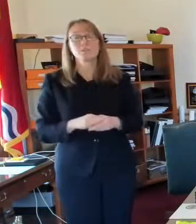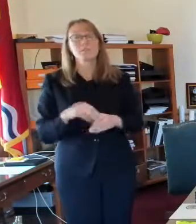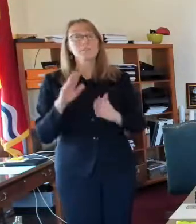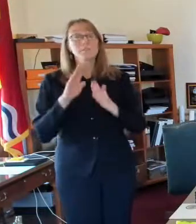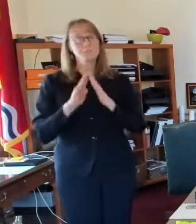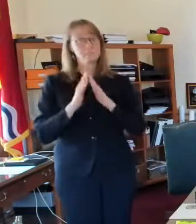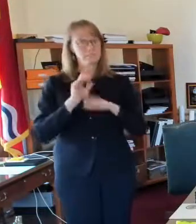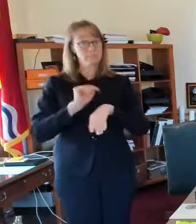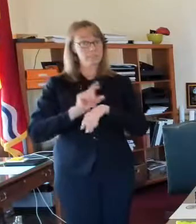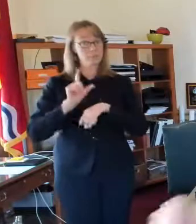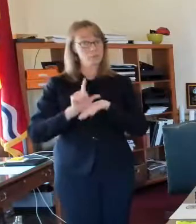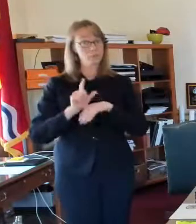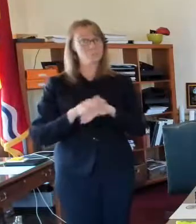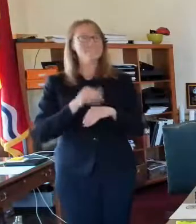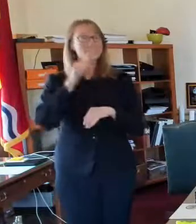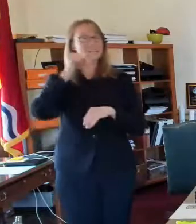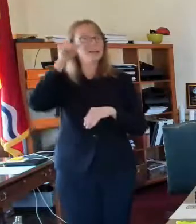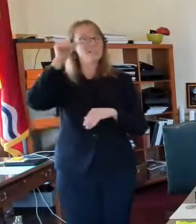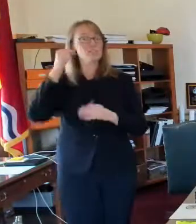yesterday,